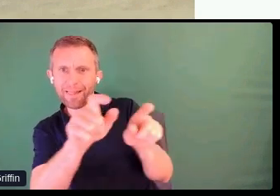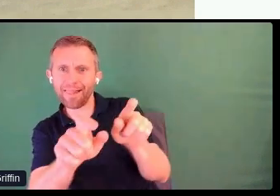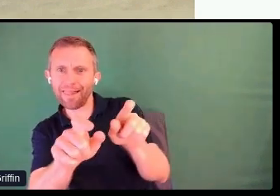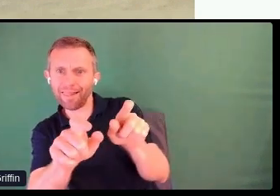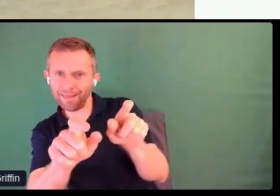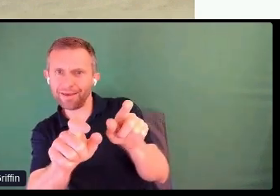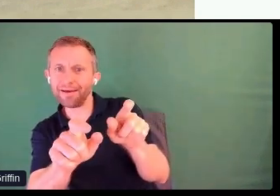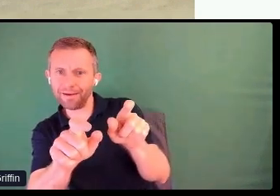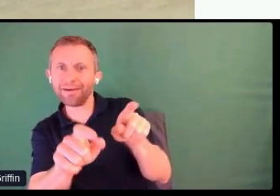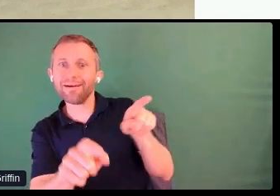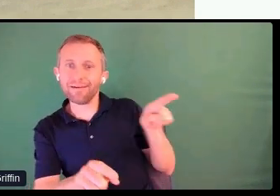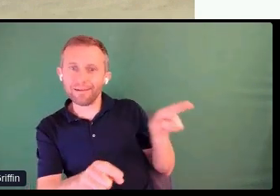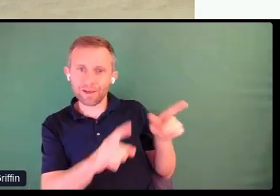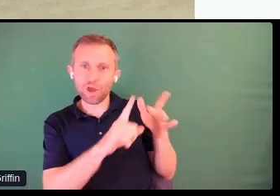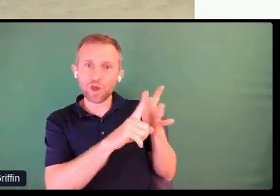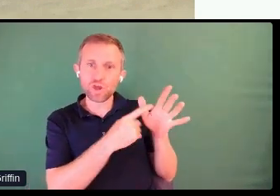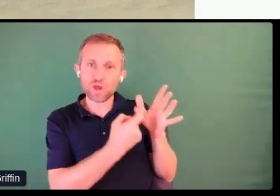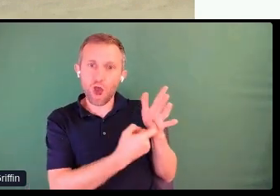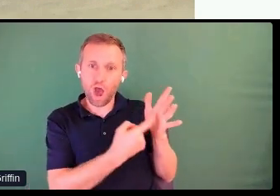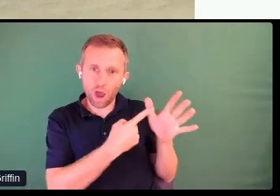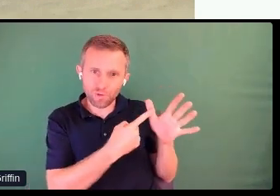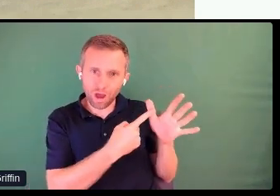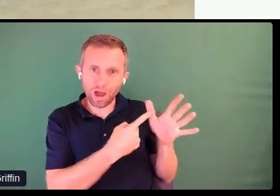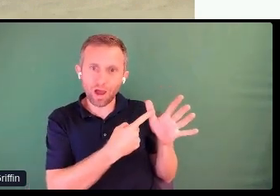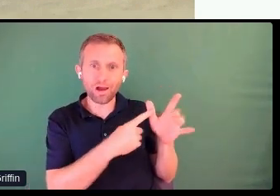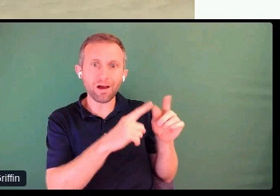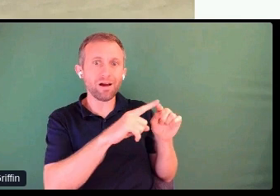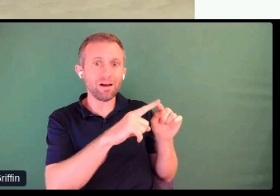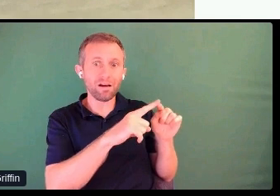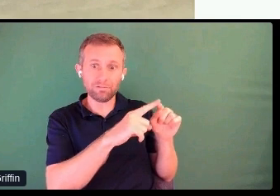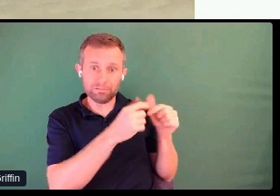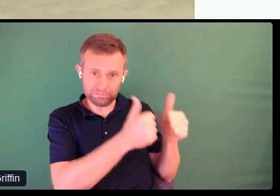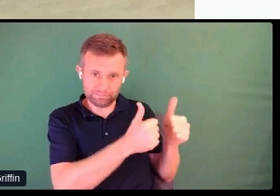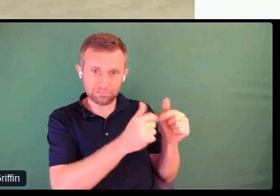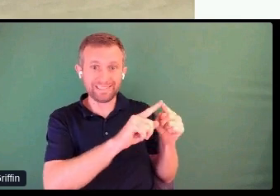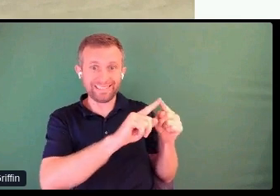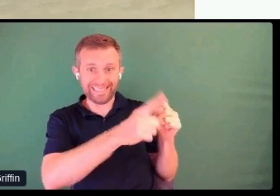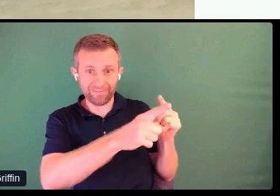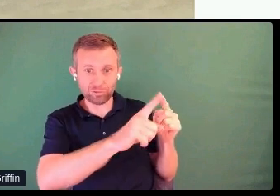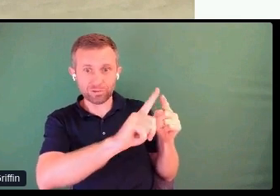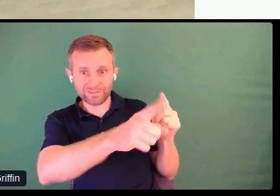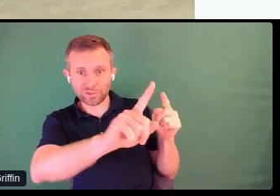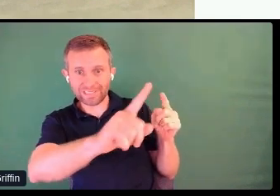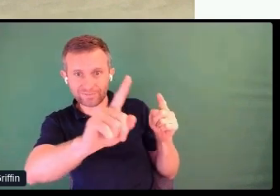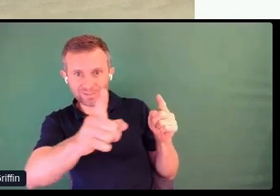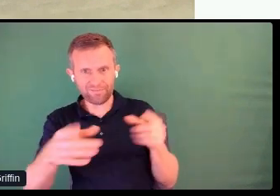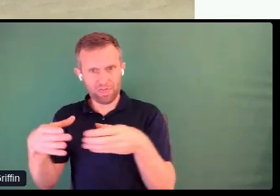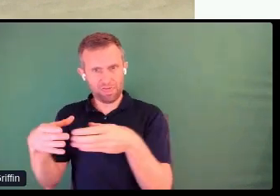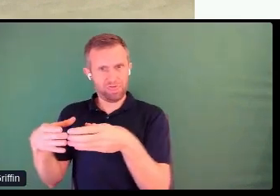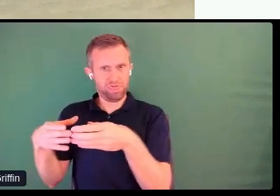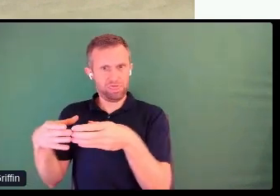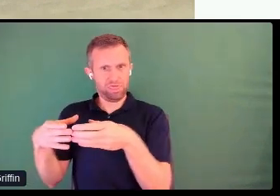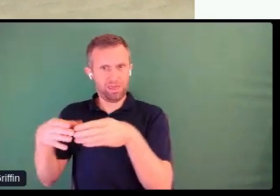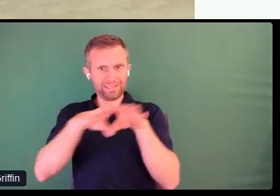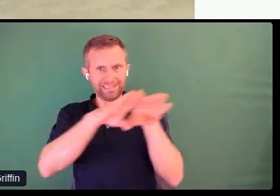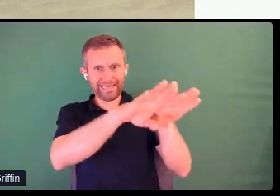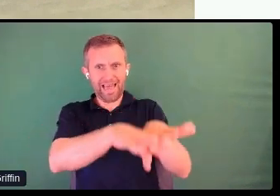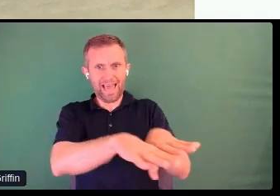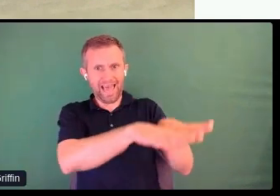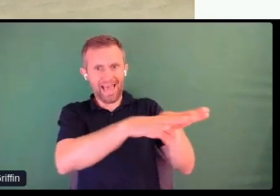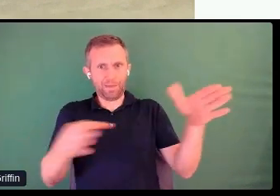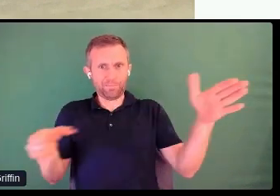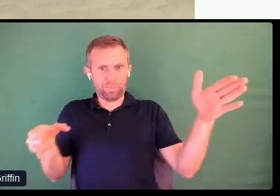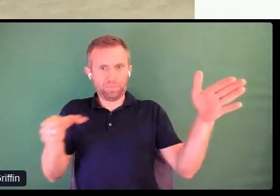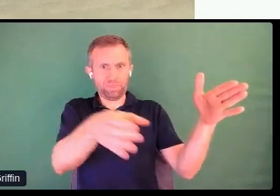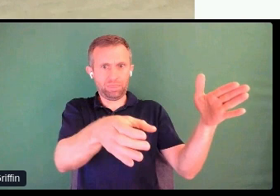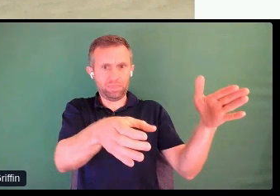celebrate our differences to learn from each other and the richness that offers. Different perspectives and capabilities. That's where worlds meet, and